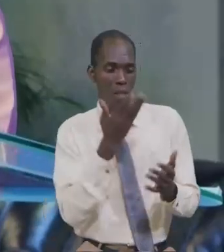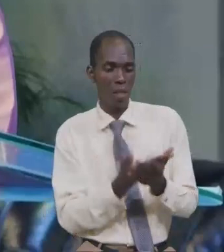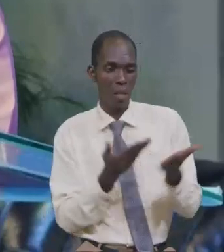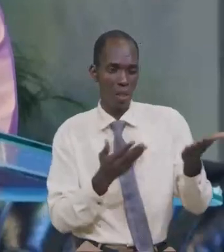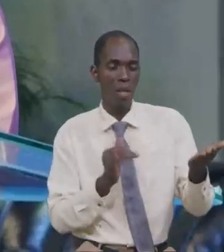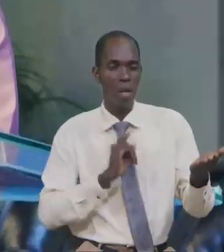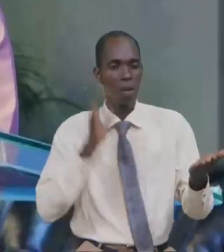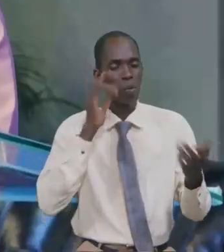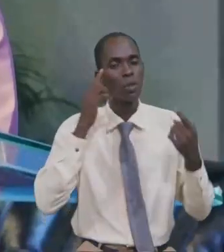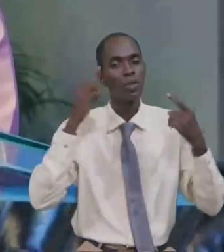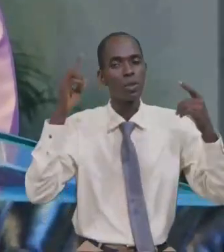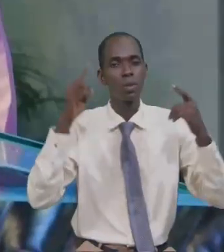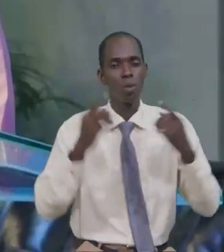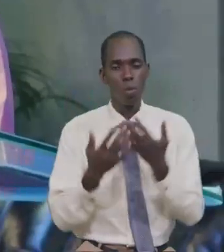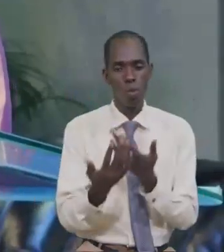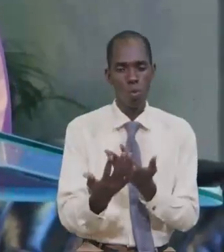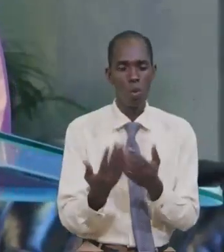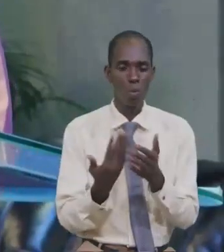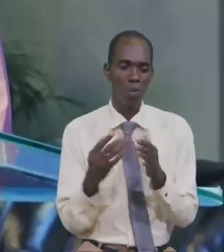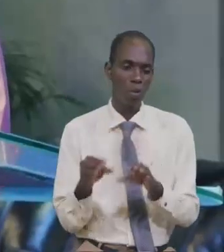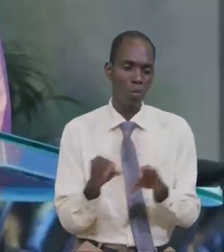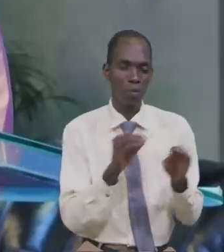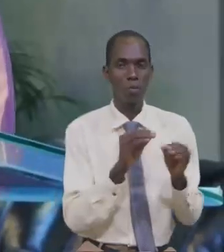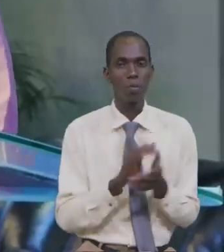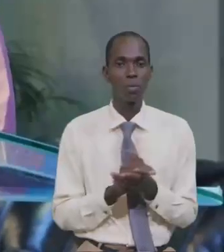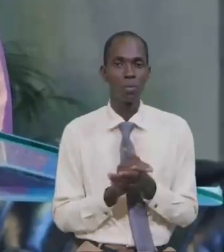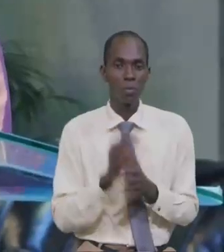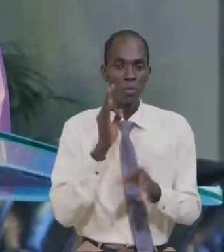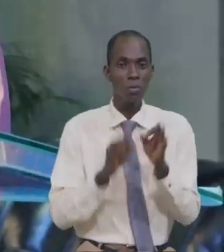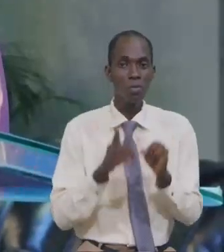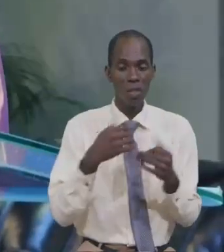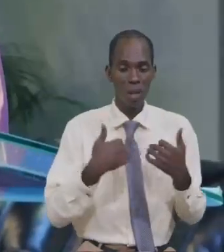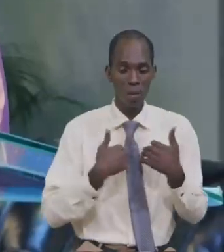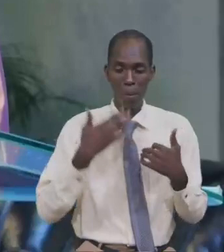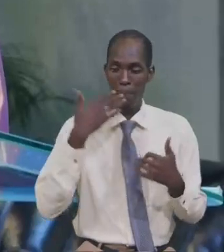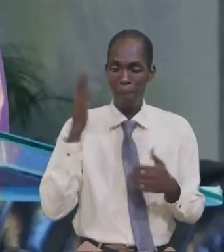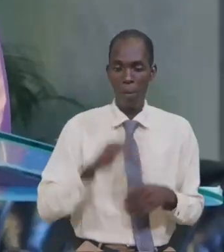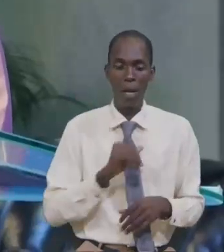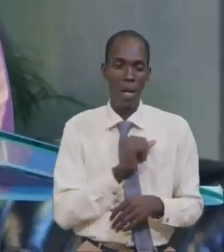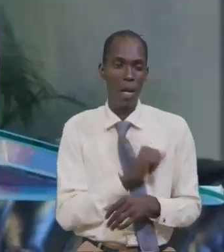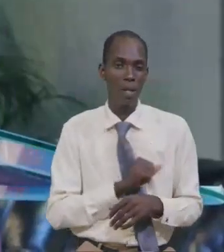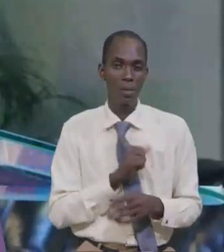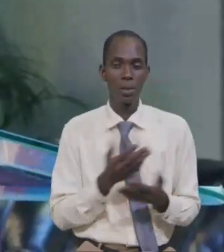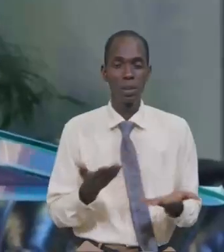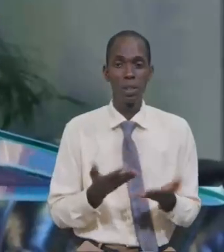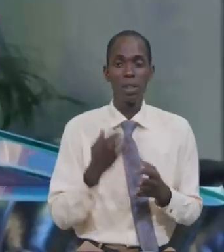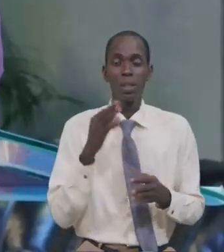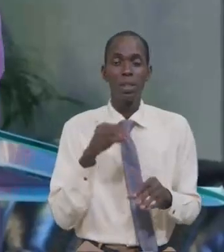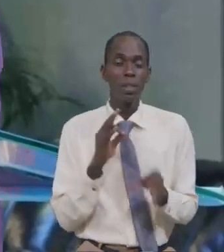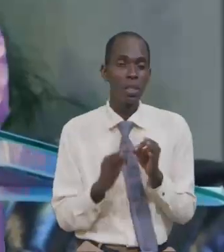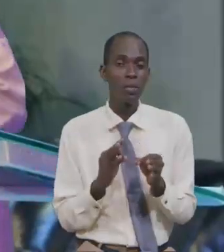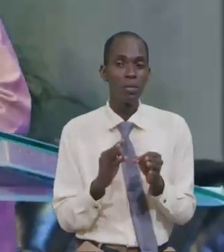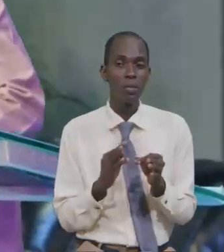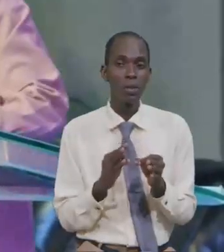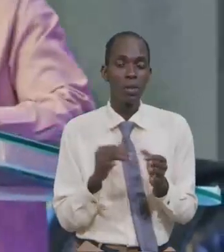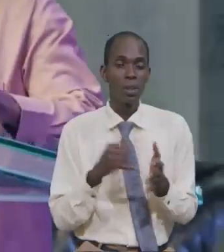the bad attitude that is pegging you down. That's why you are not making it. If you don't change that